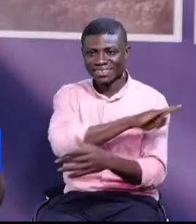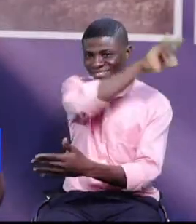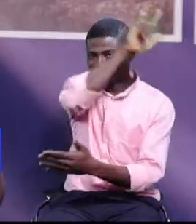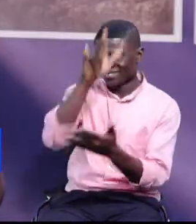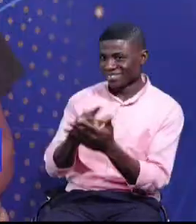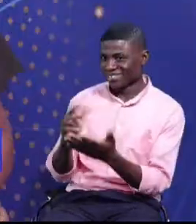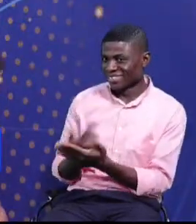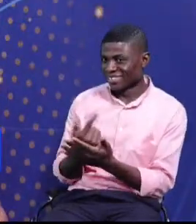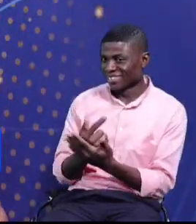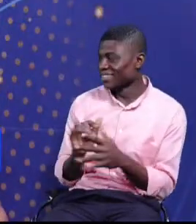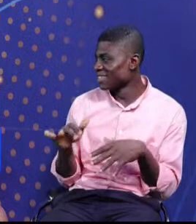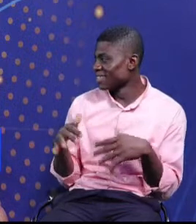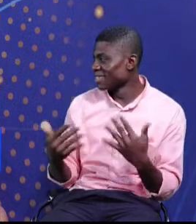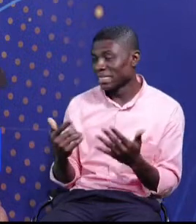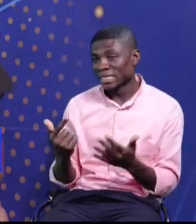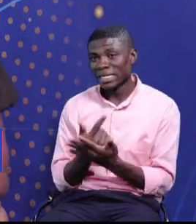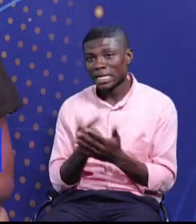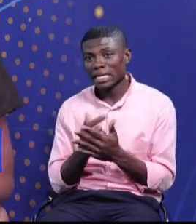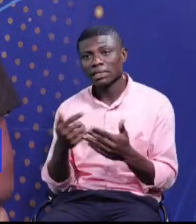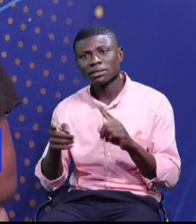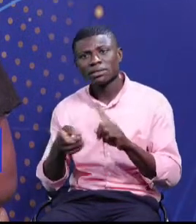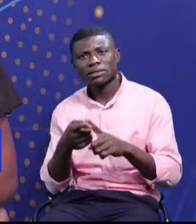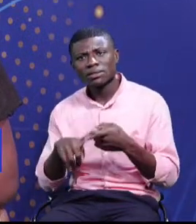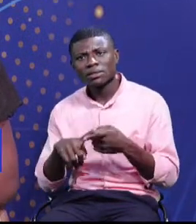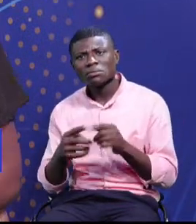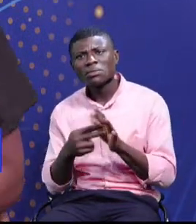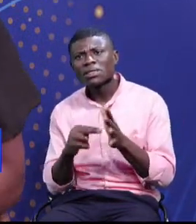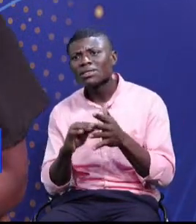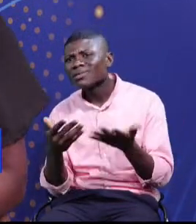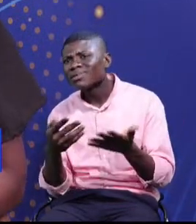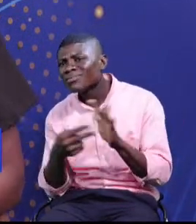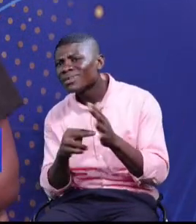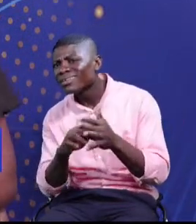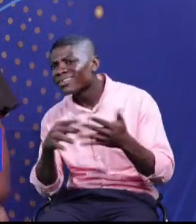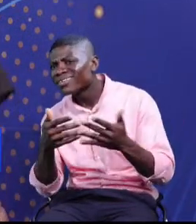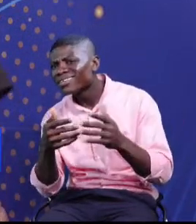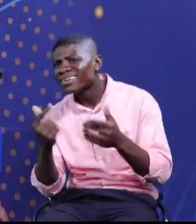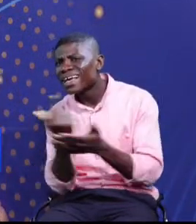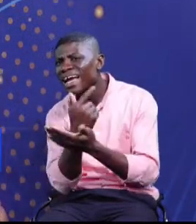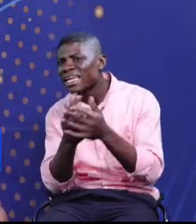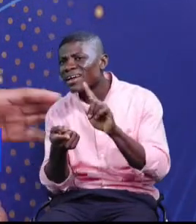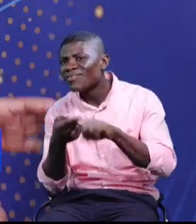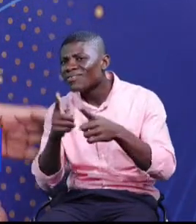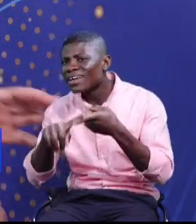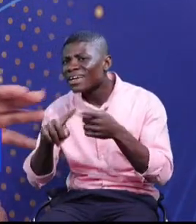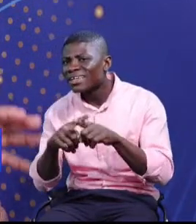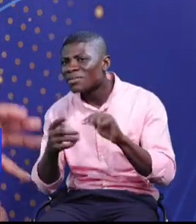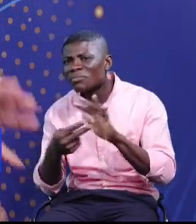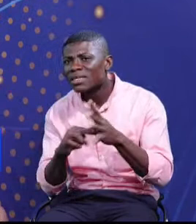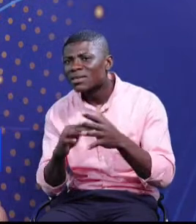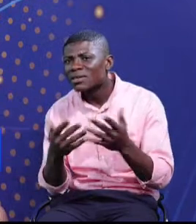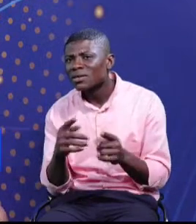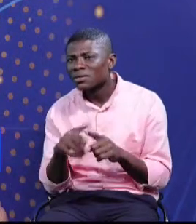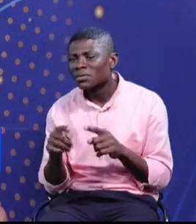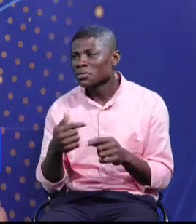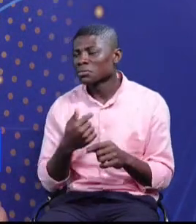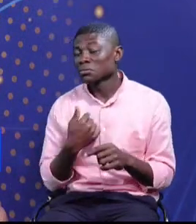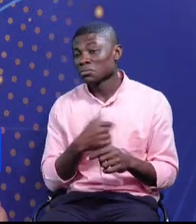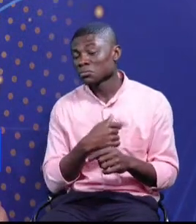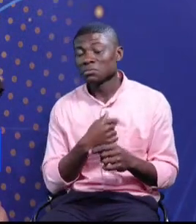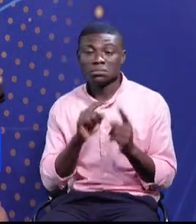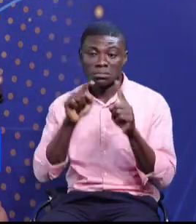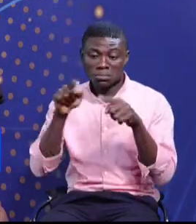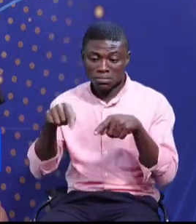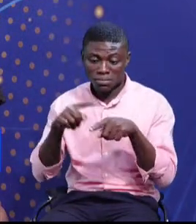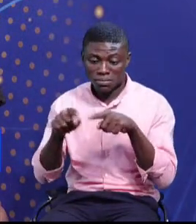you know, someone said to me, oh, Ghanaians are so friendly. I was like, what does that mean? Like, I don't get it. But anyway, I digress. So, you know, when they